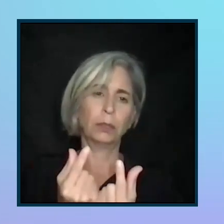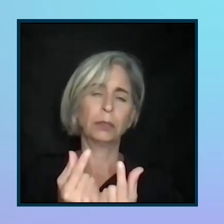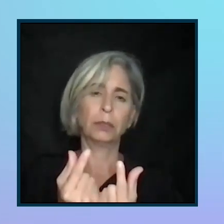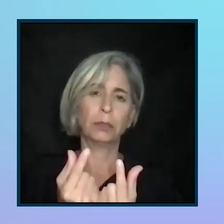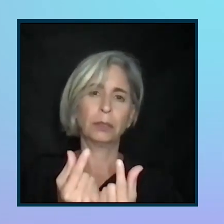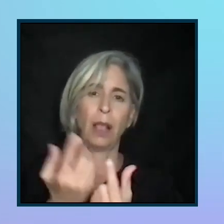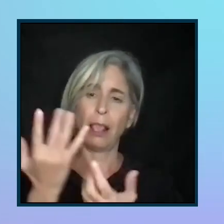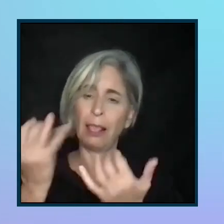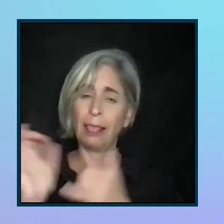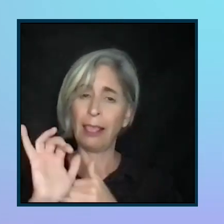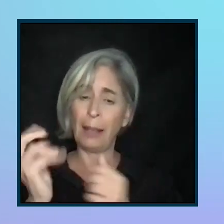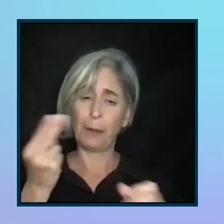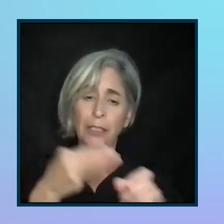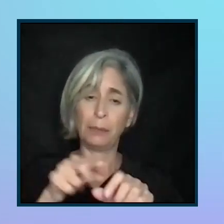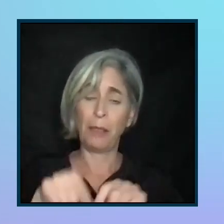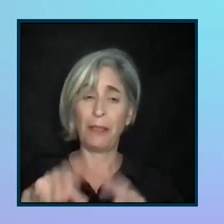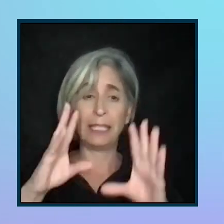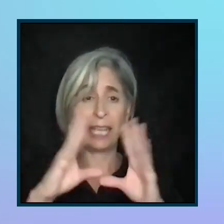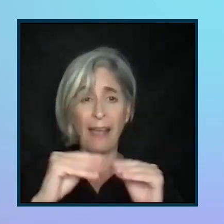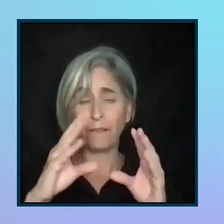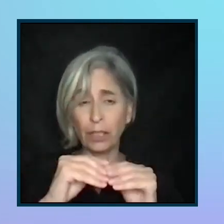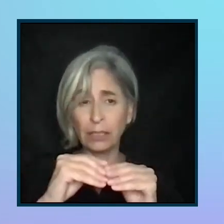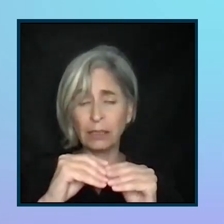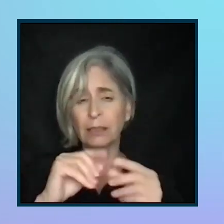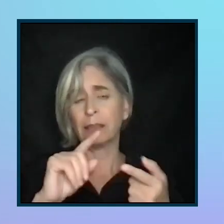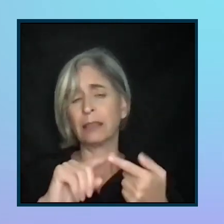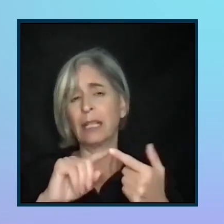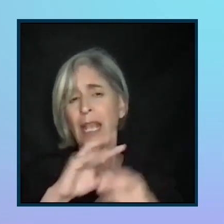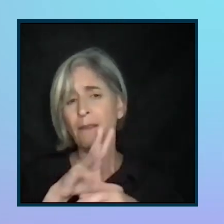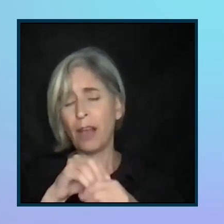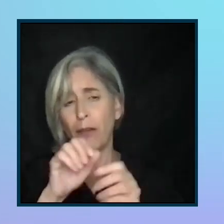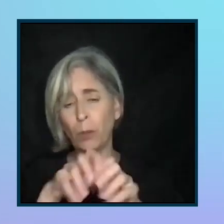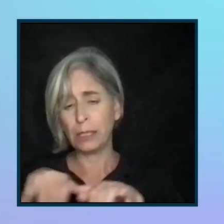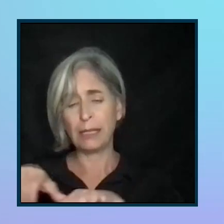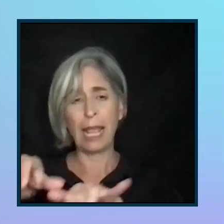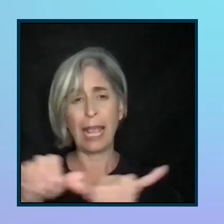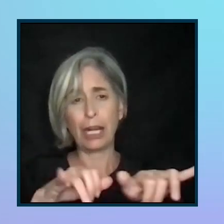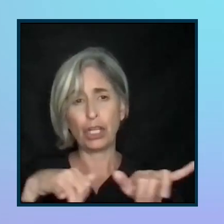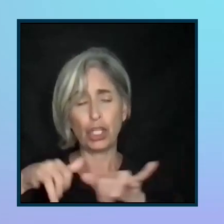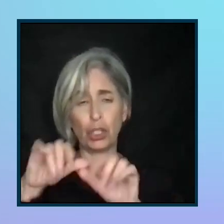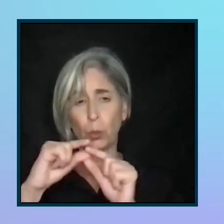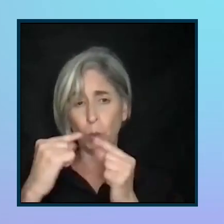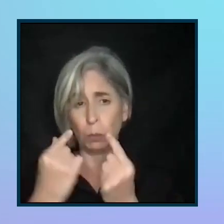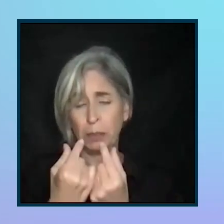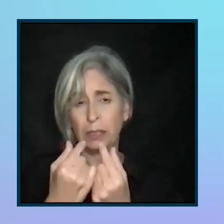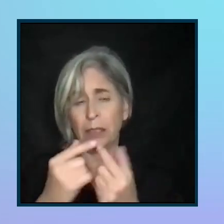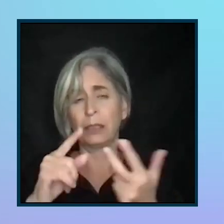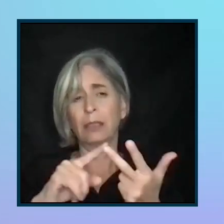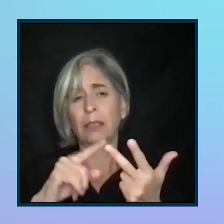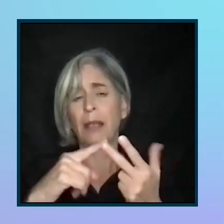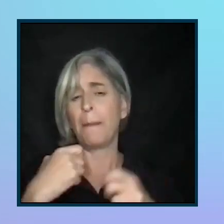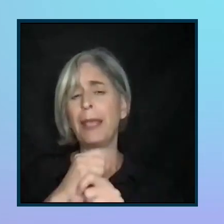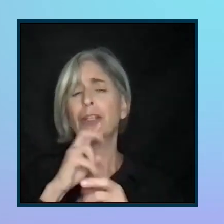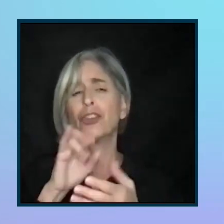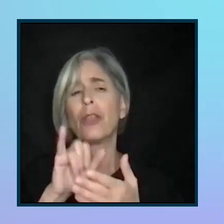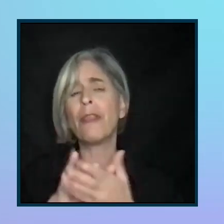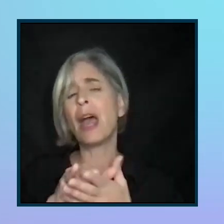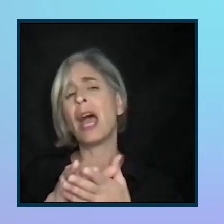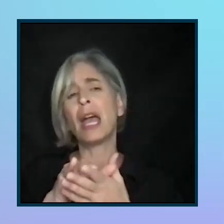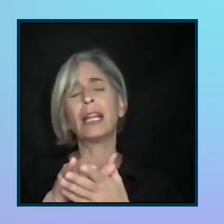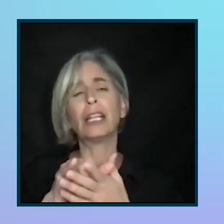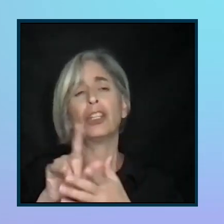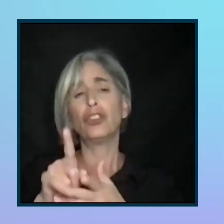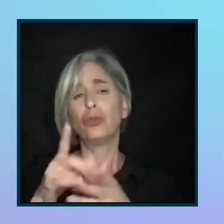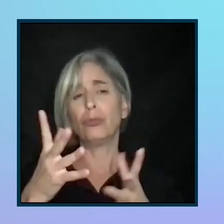like participating at this conference, by getting involved with standards groups, by making sure that you